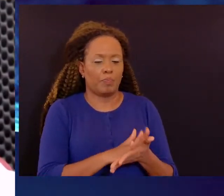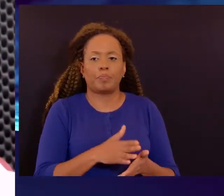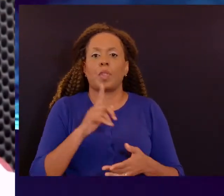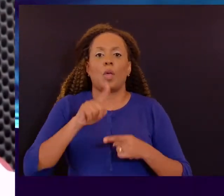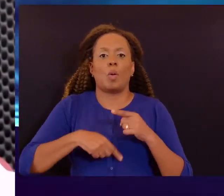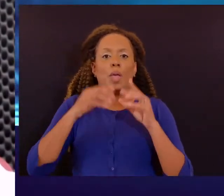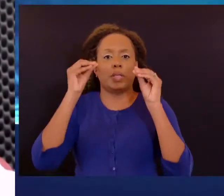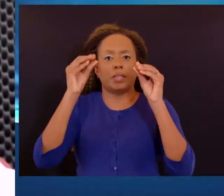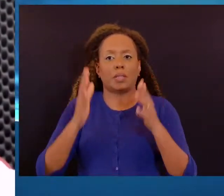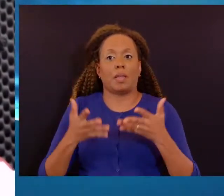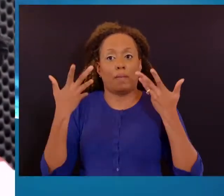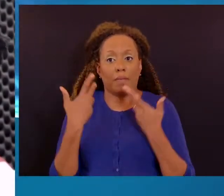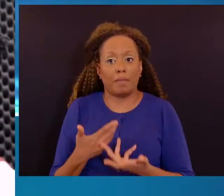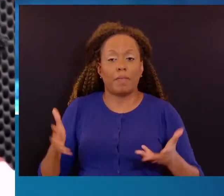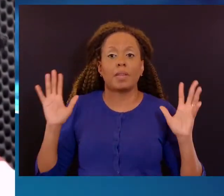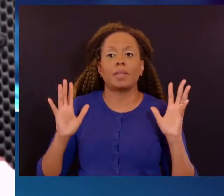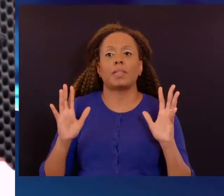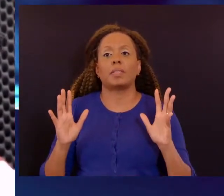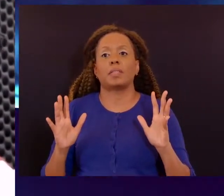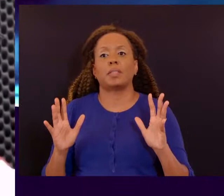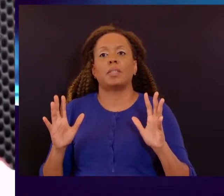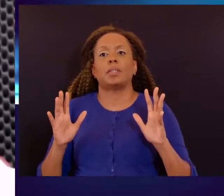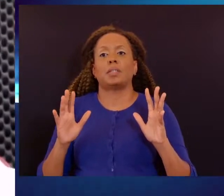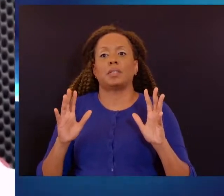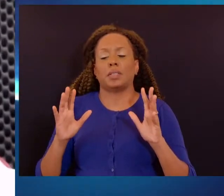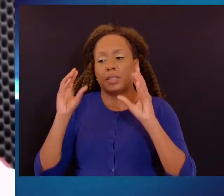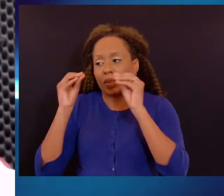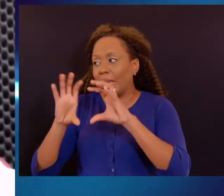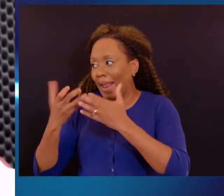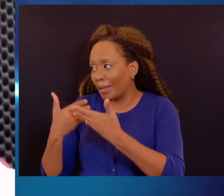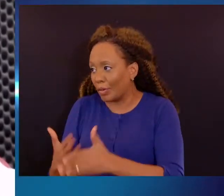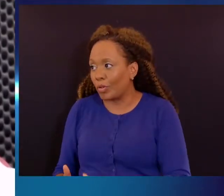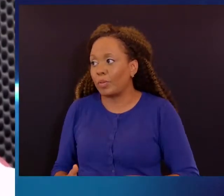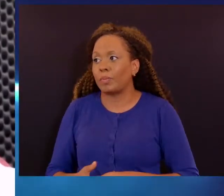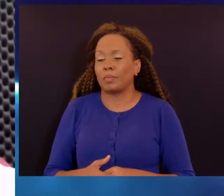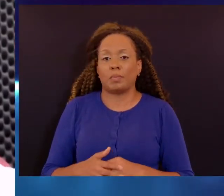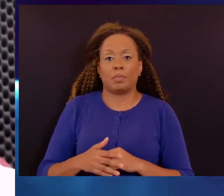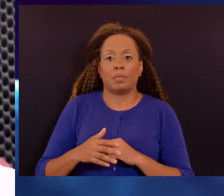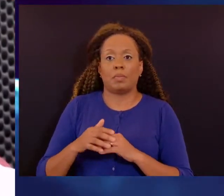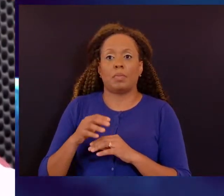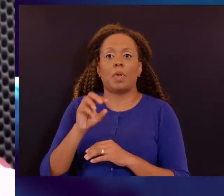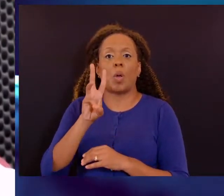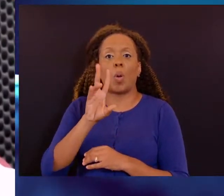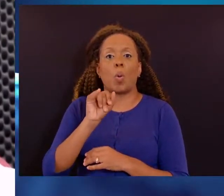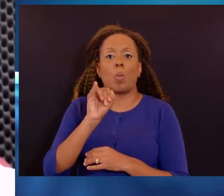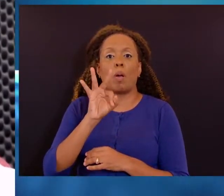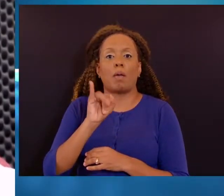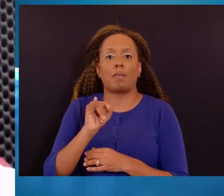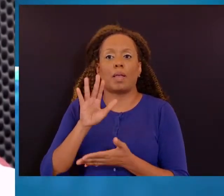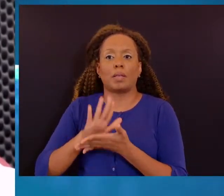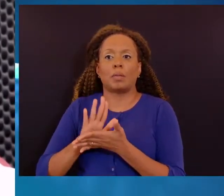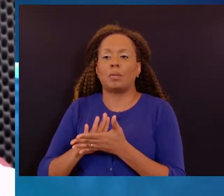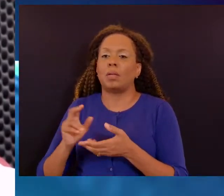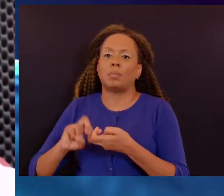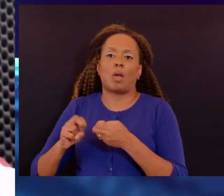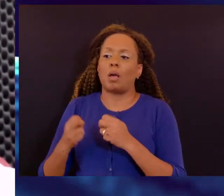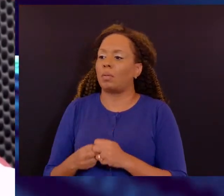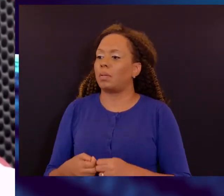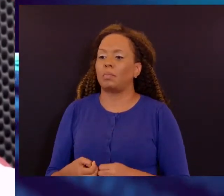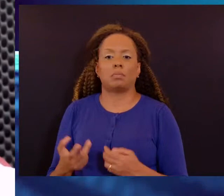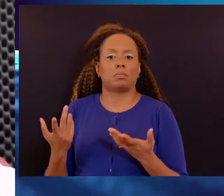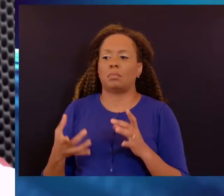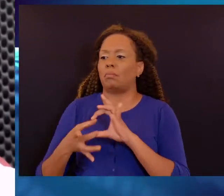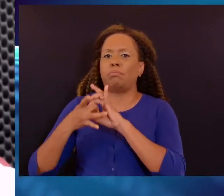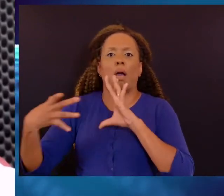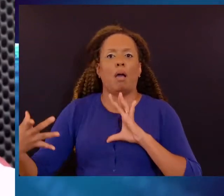in class, they then have to go to teach online. And the Wi-Fi at school sometimes is a big problem. And they have to abandon classes because